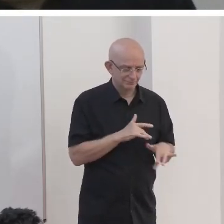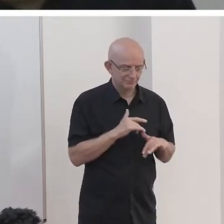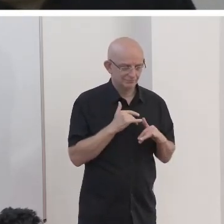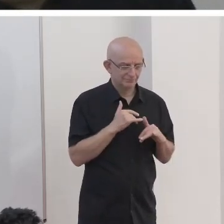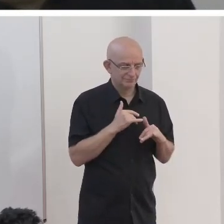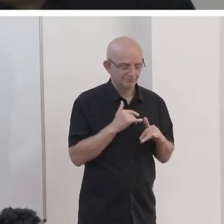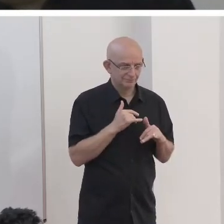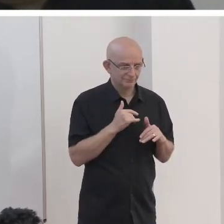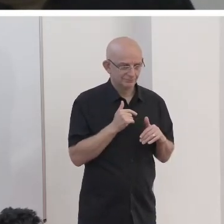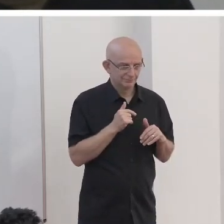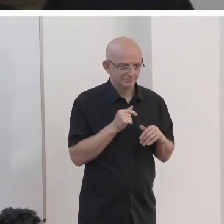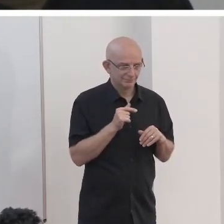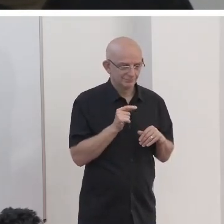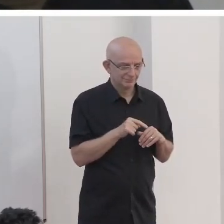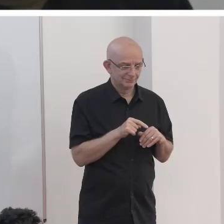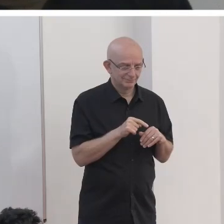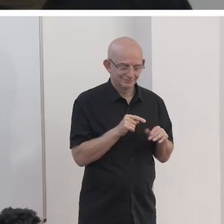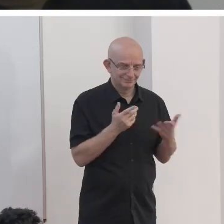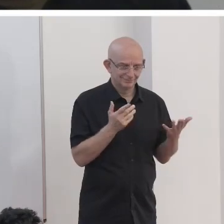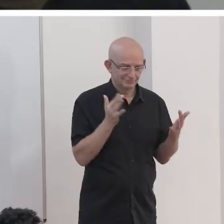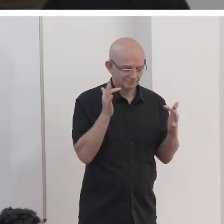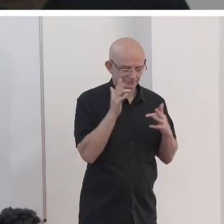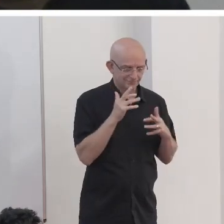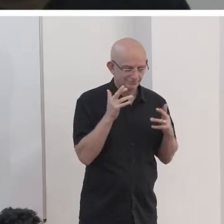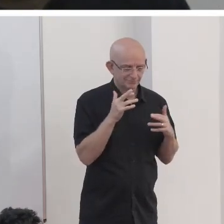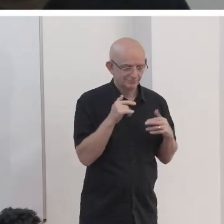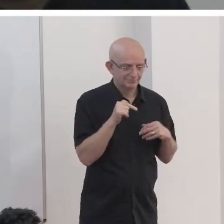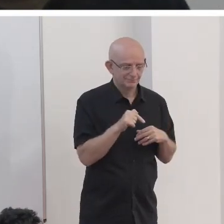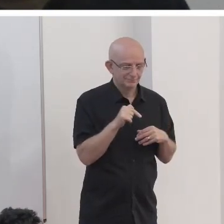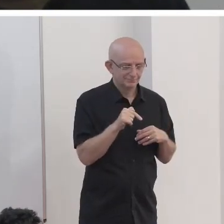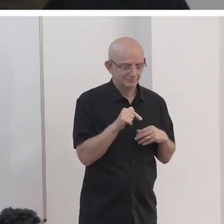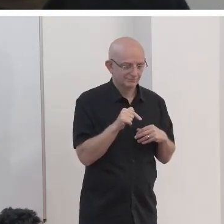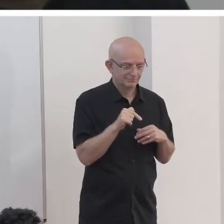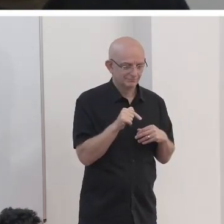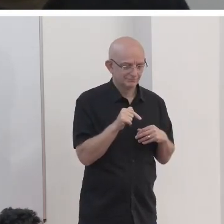and just feel it that it is completely injured, fully blooded,